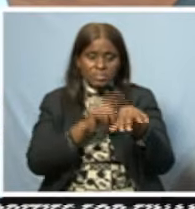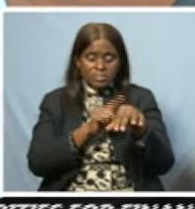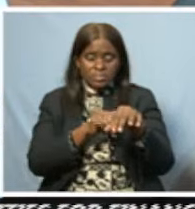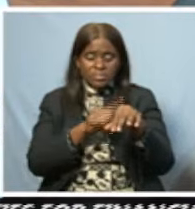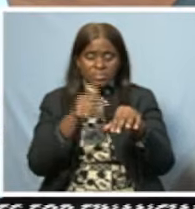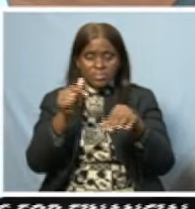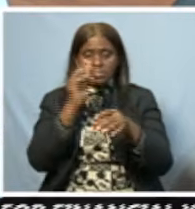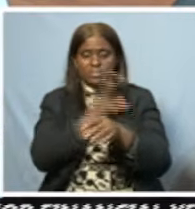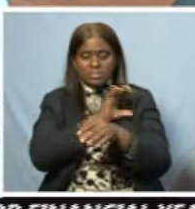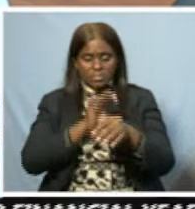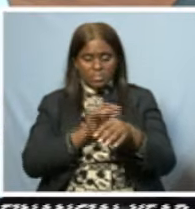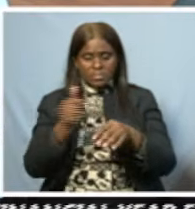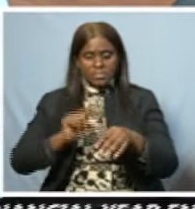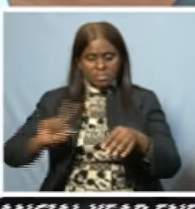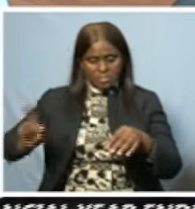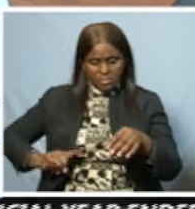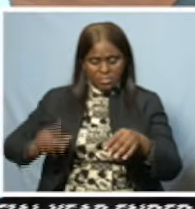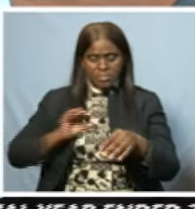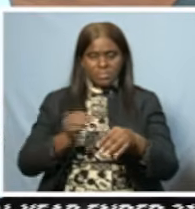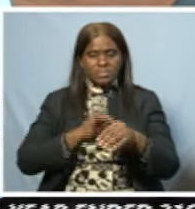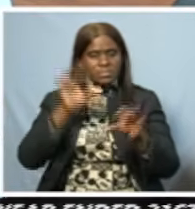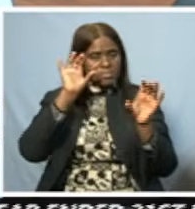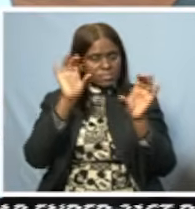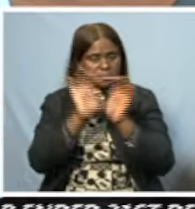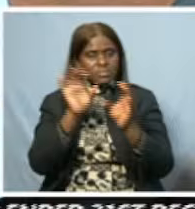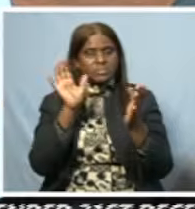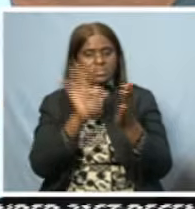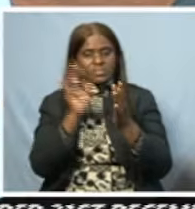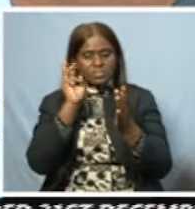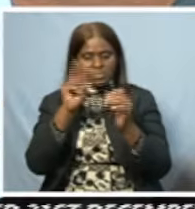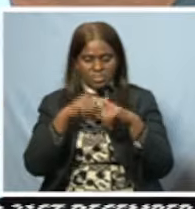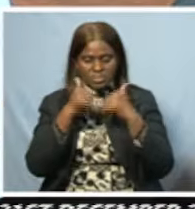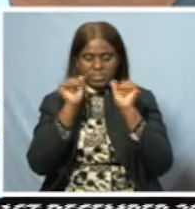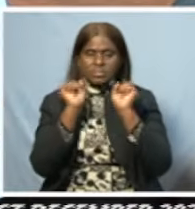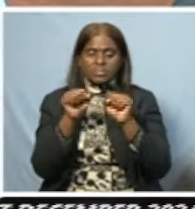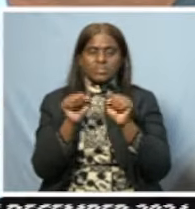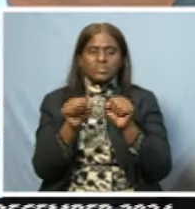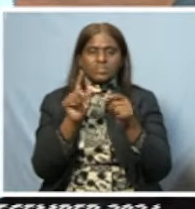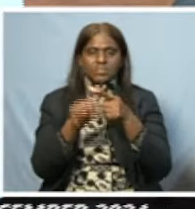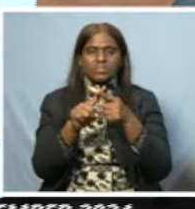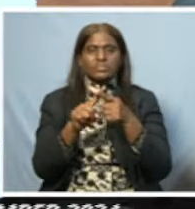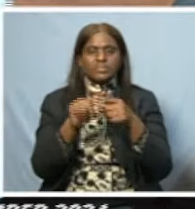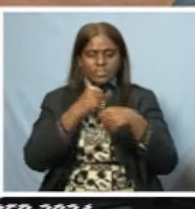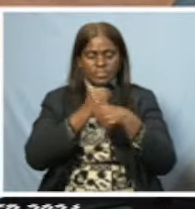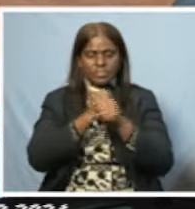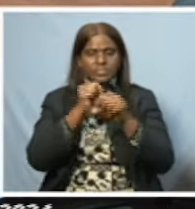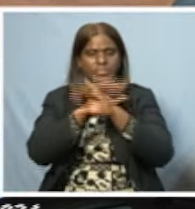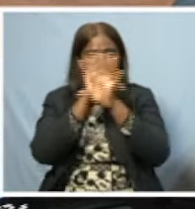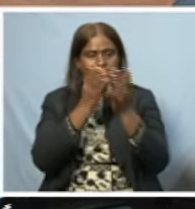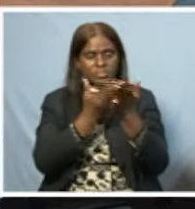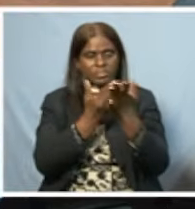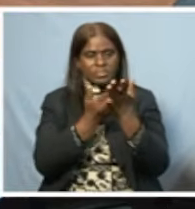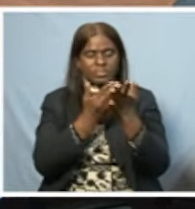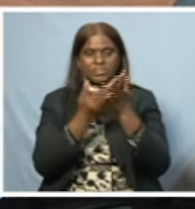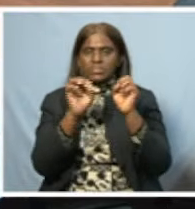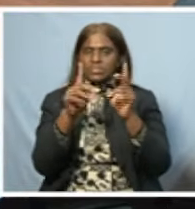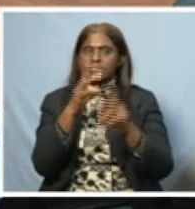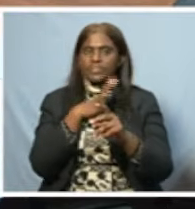the contractor satisfies our conditions, we'll be able to make that payment. All